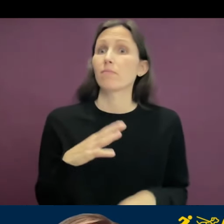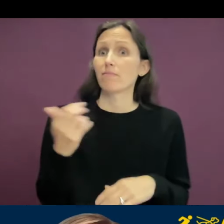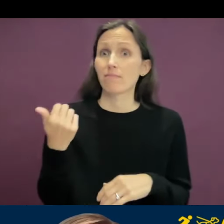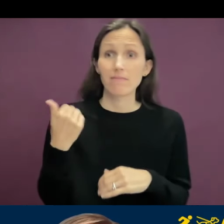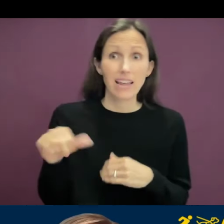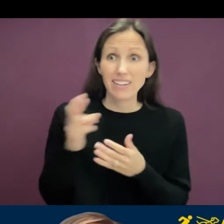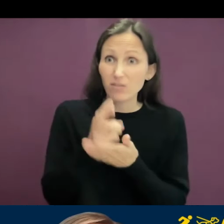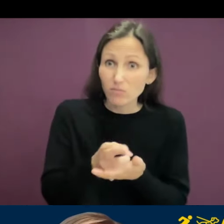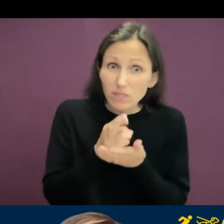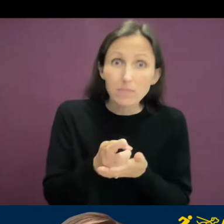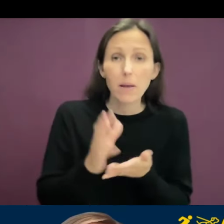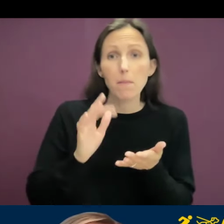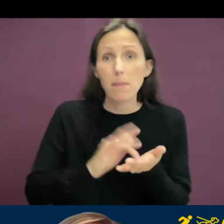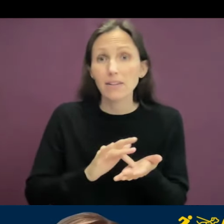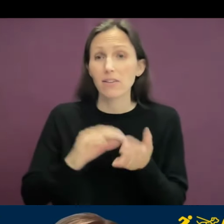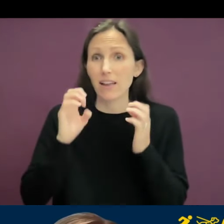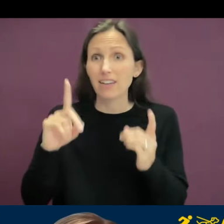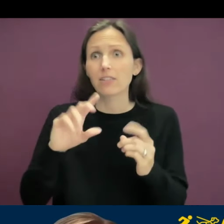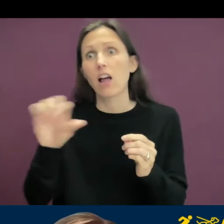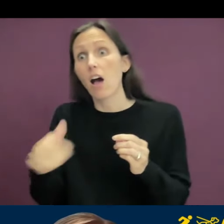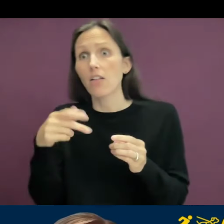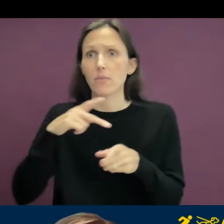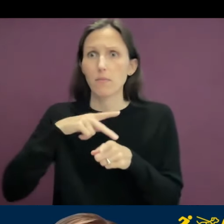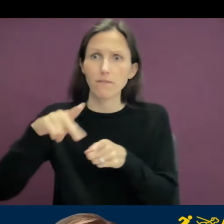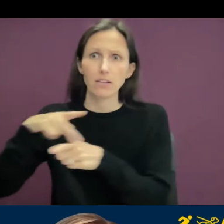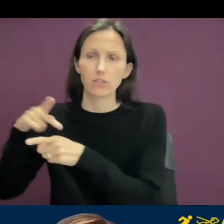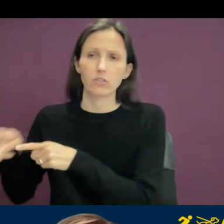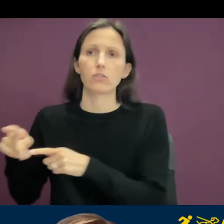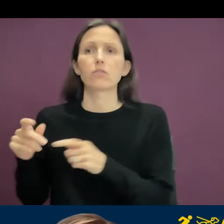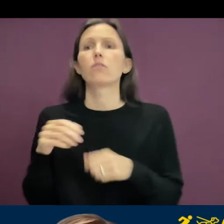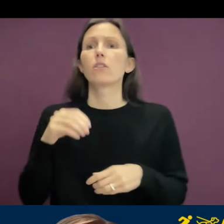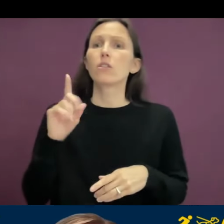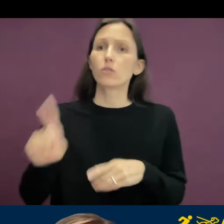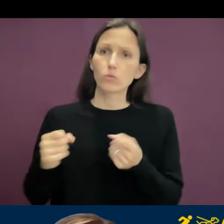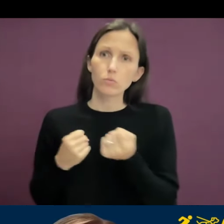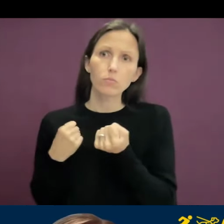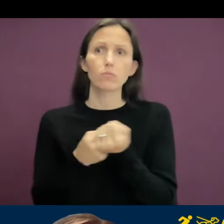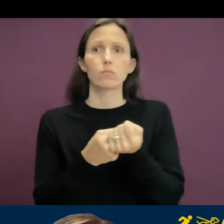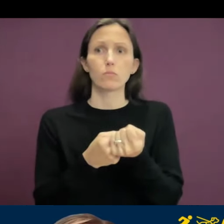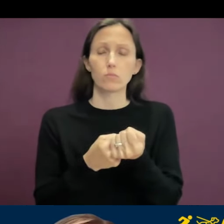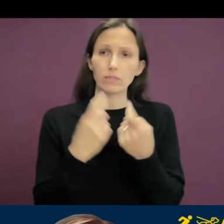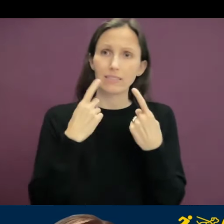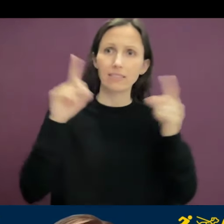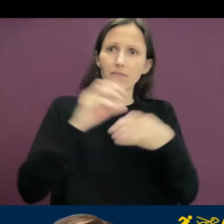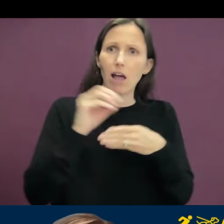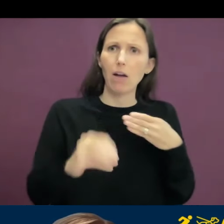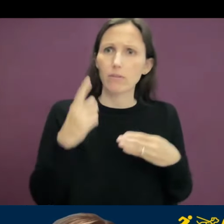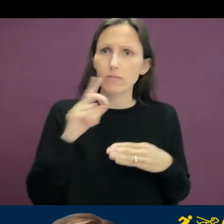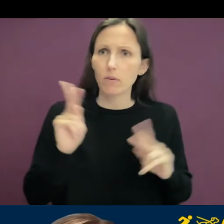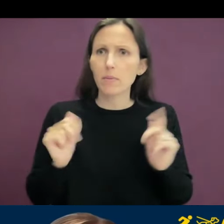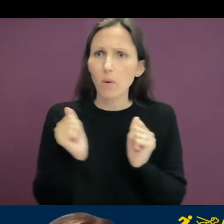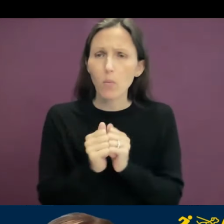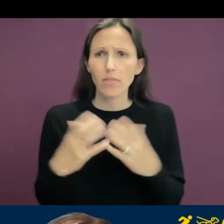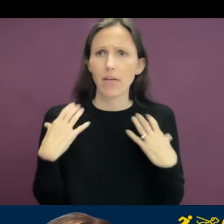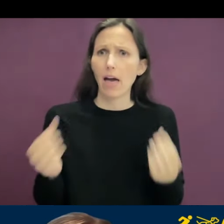rehabilitation, medical, educational, and other professionals in their effort to support successful outcomes for individuals with health